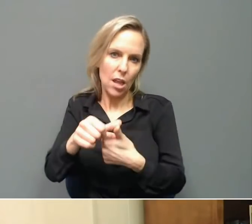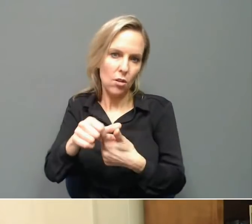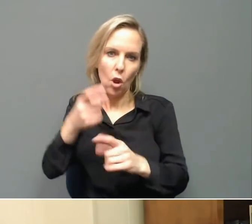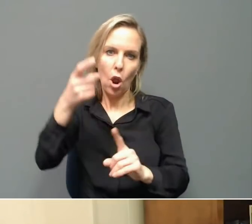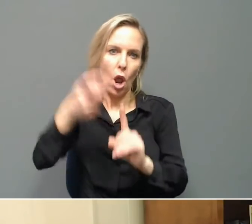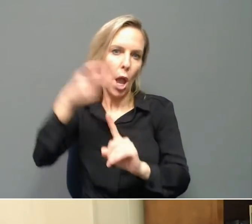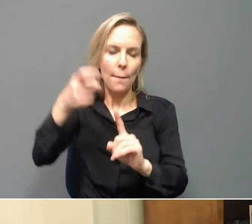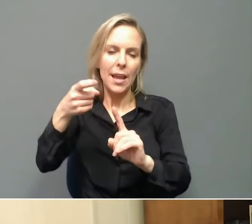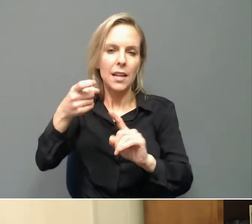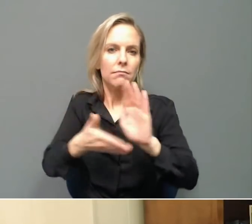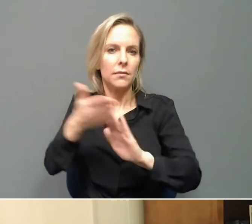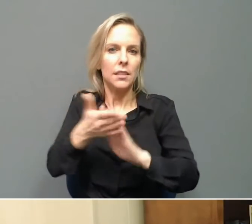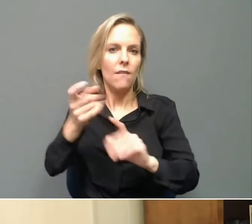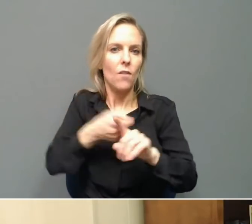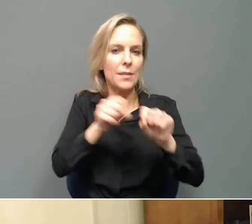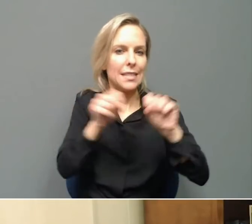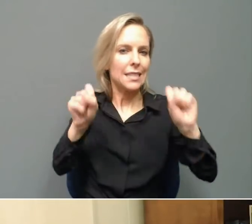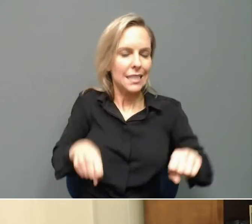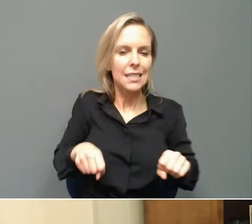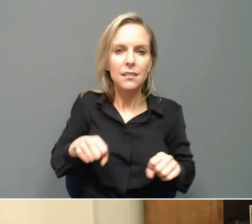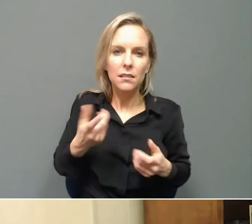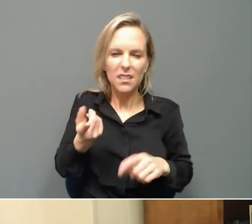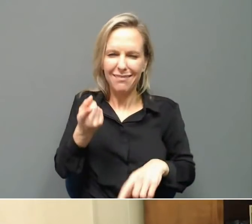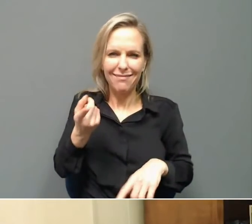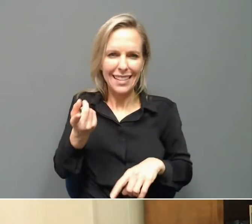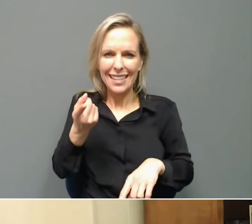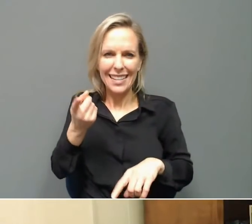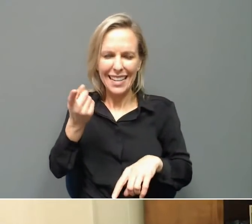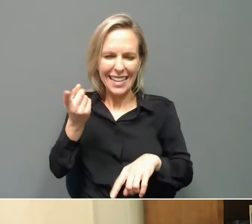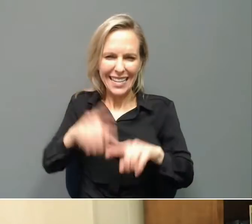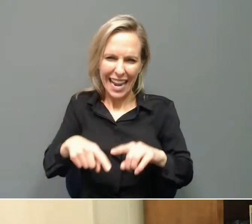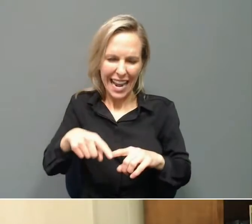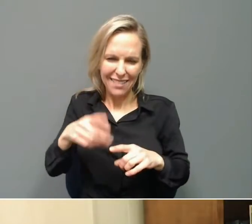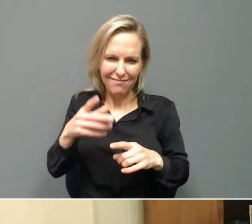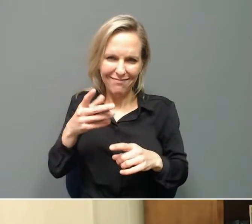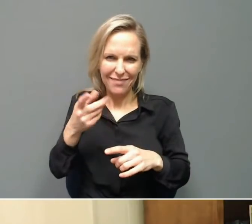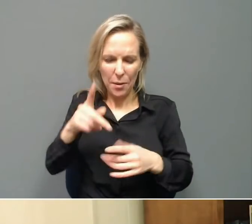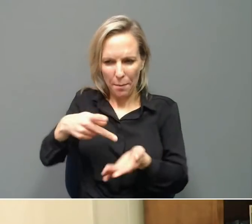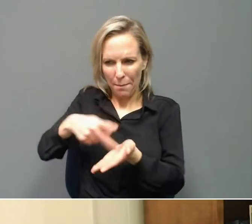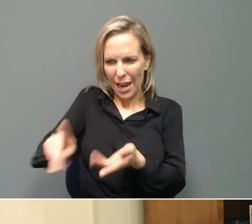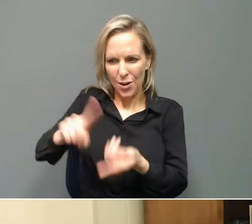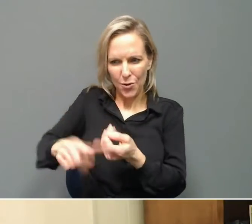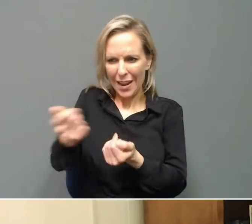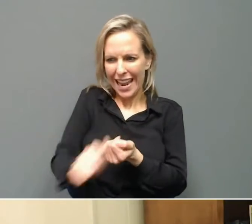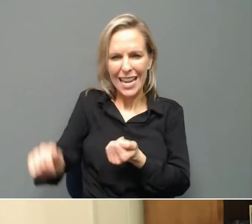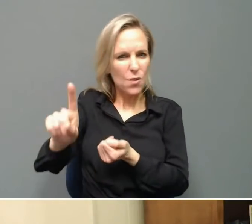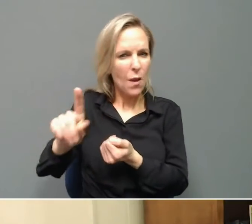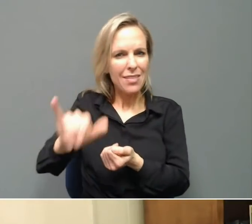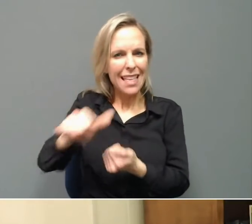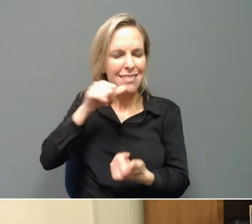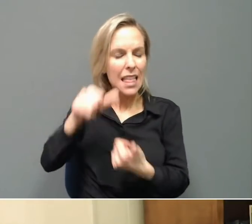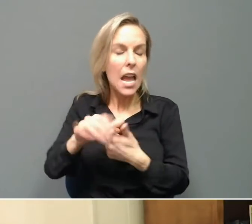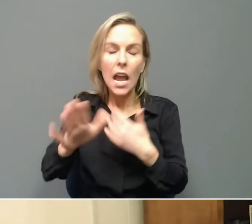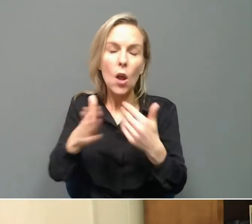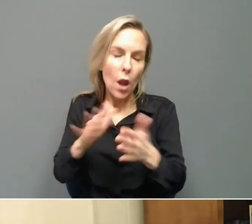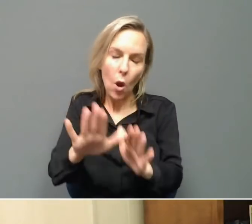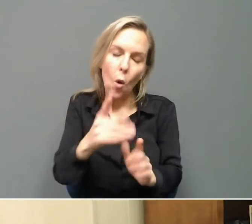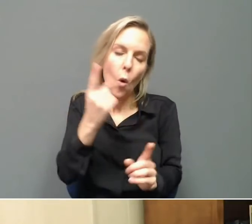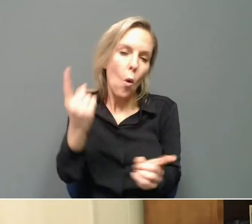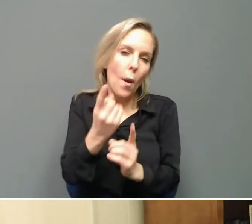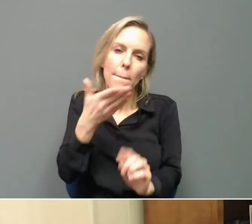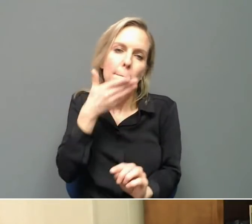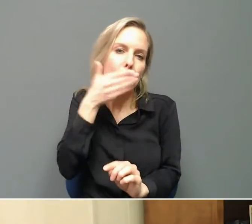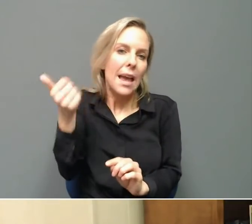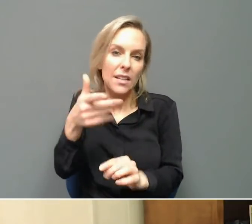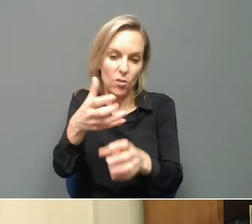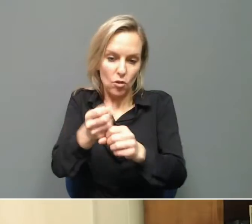system. There can't imagine that would ever be paid out to anyone, but it is always best if you've gotten that